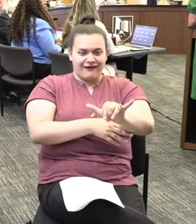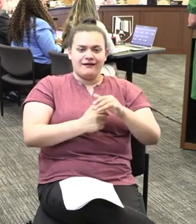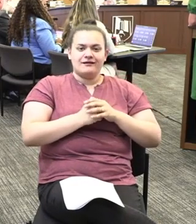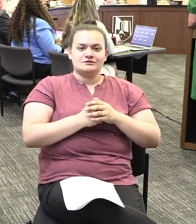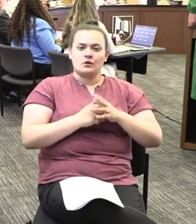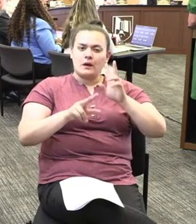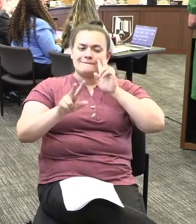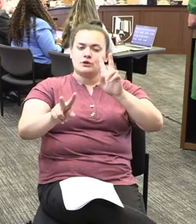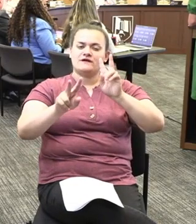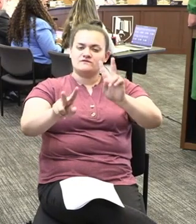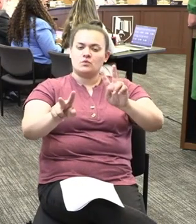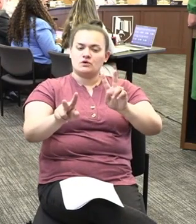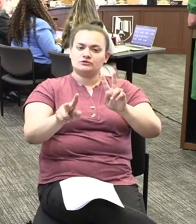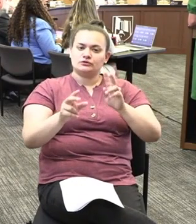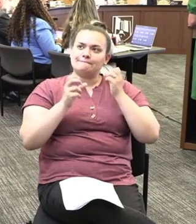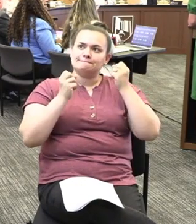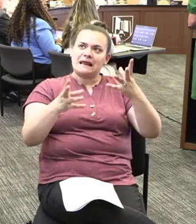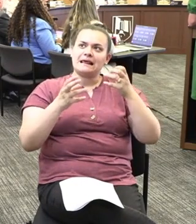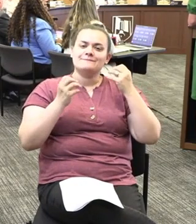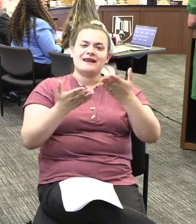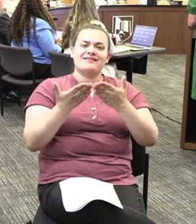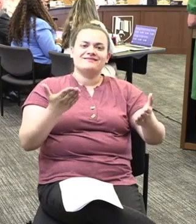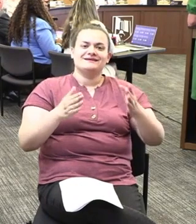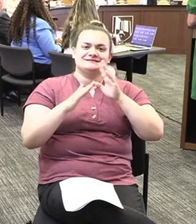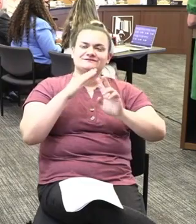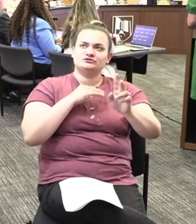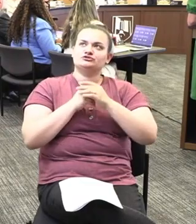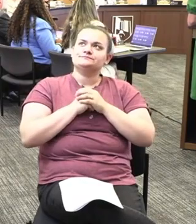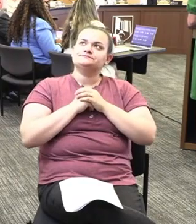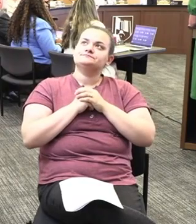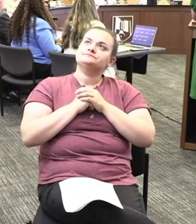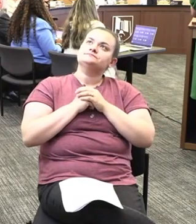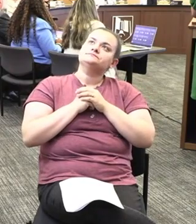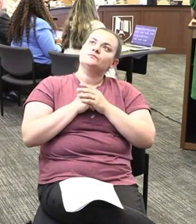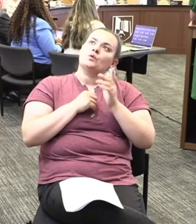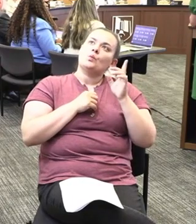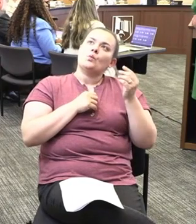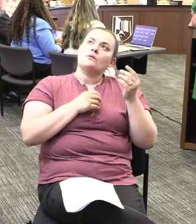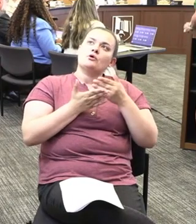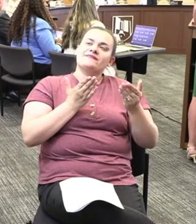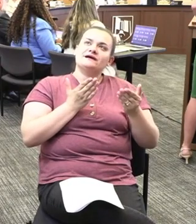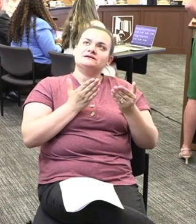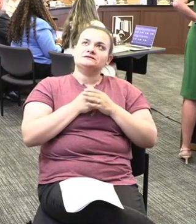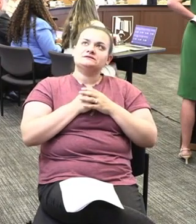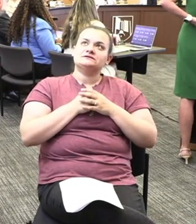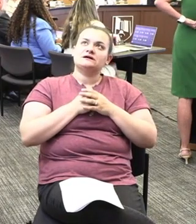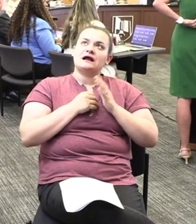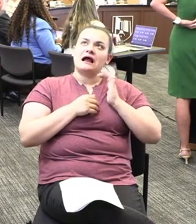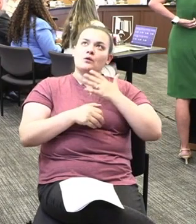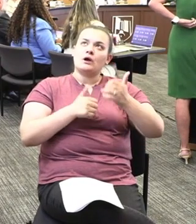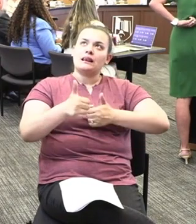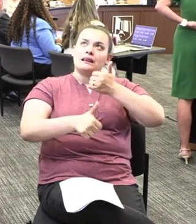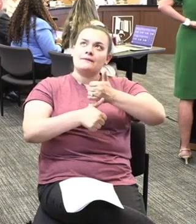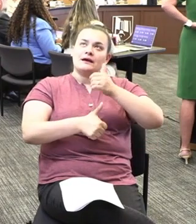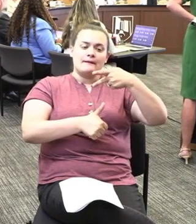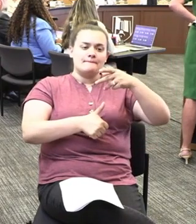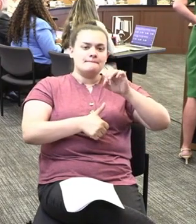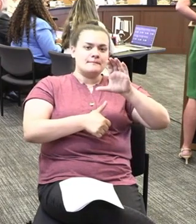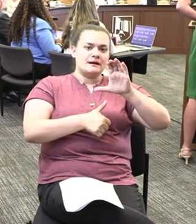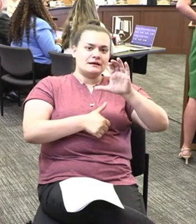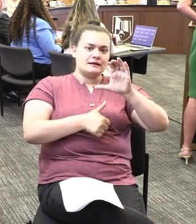forward to many, many things ahead. One more thing I forgot, our alumni podcast